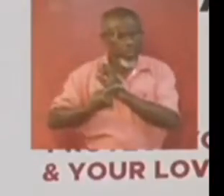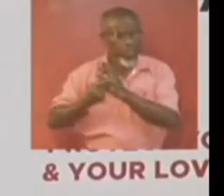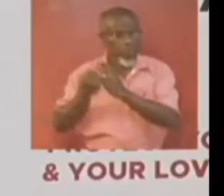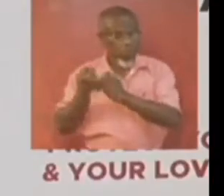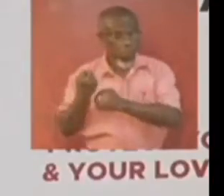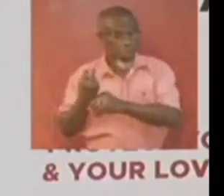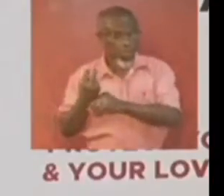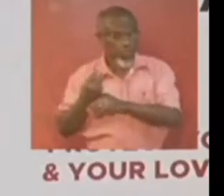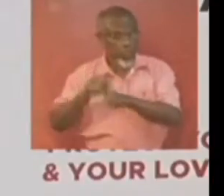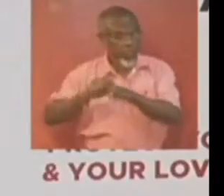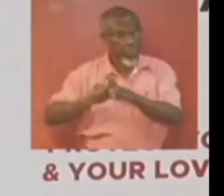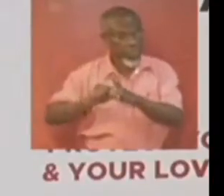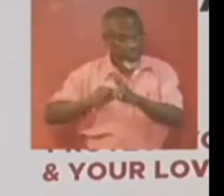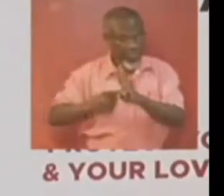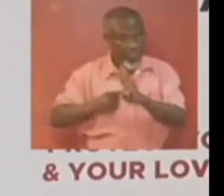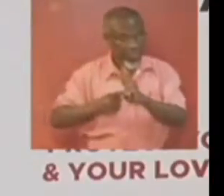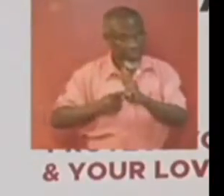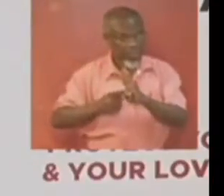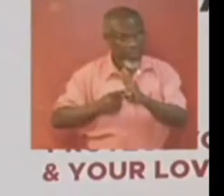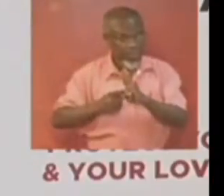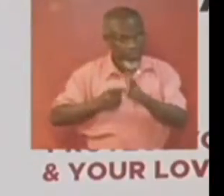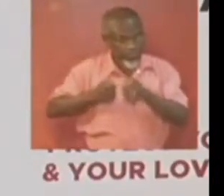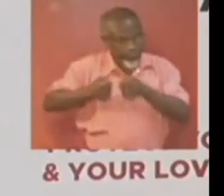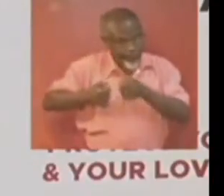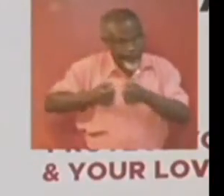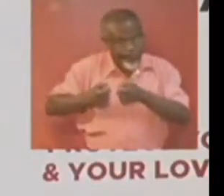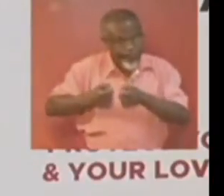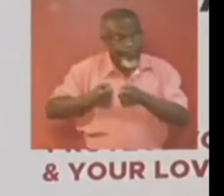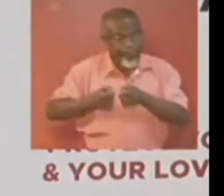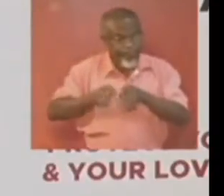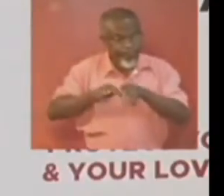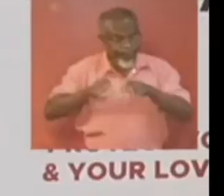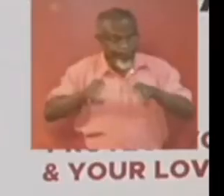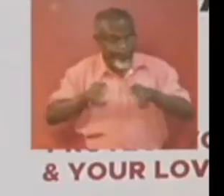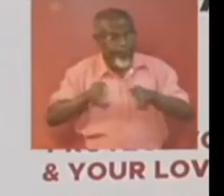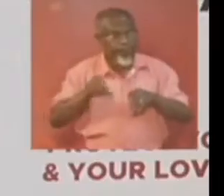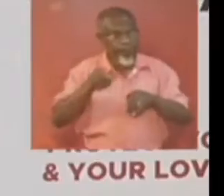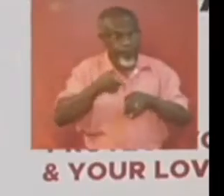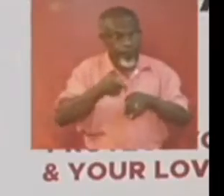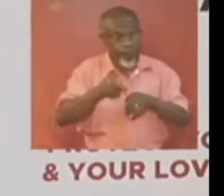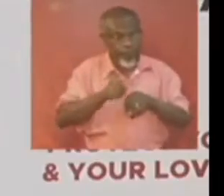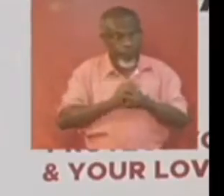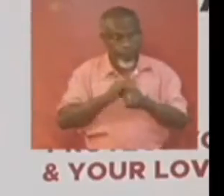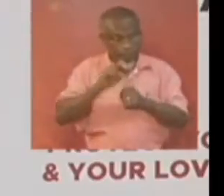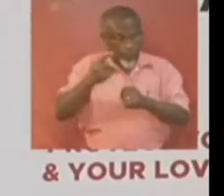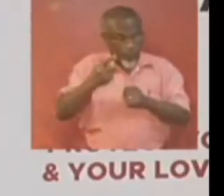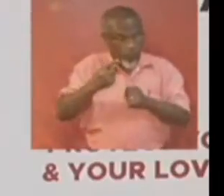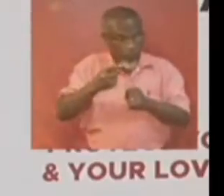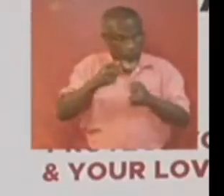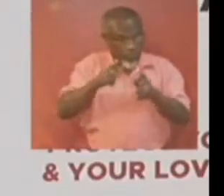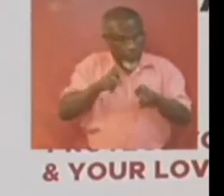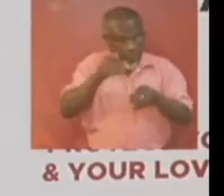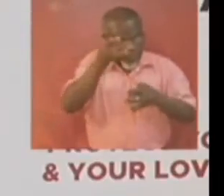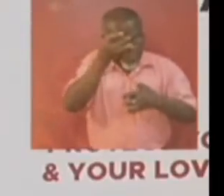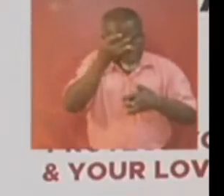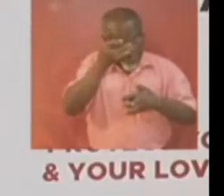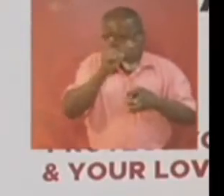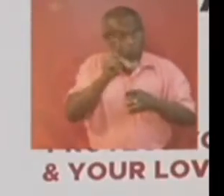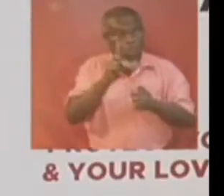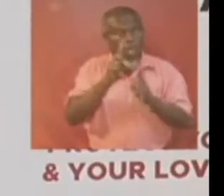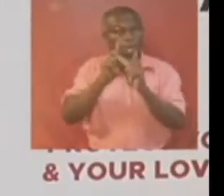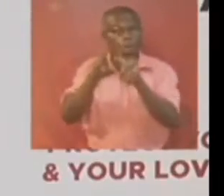first case of COVID-19. That initial patient was hospitalized at the Cora